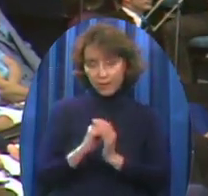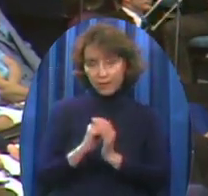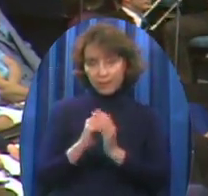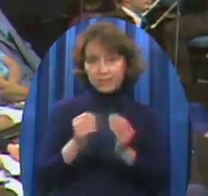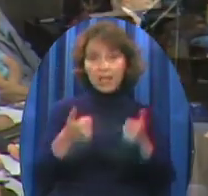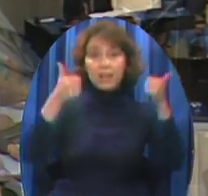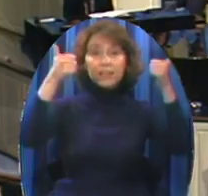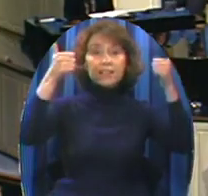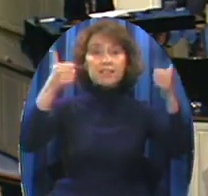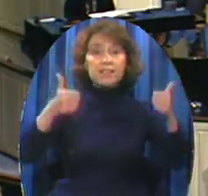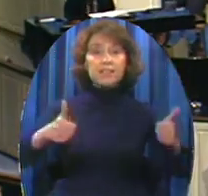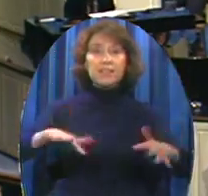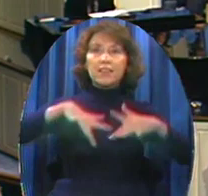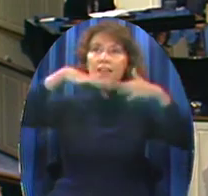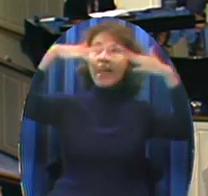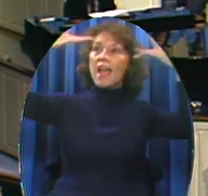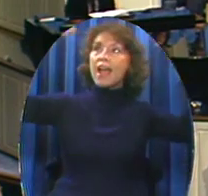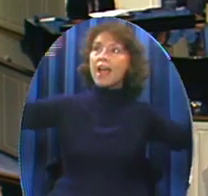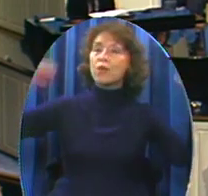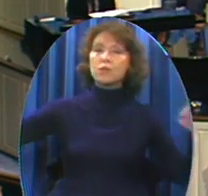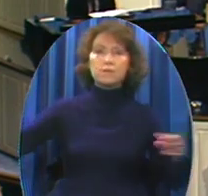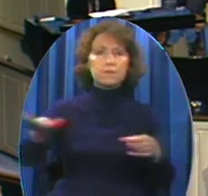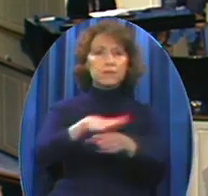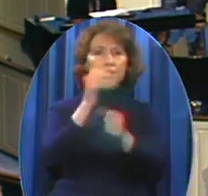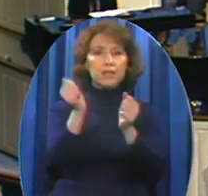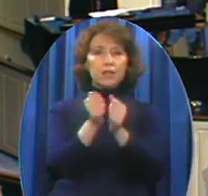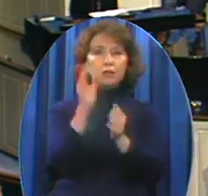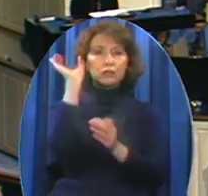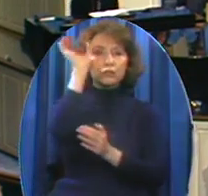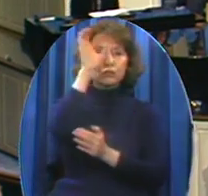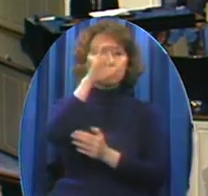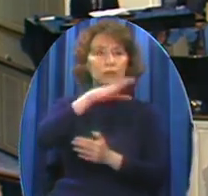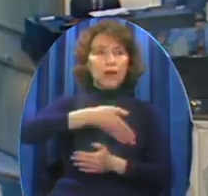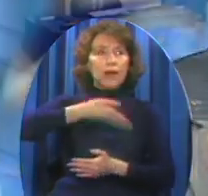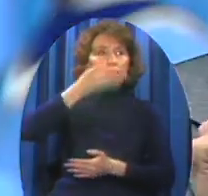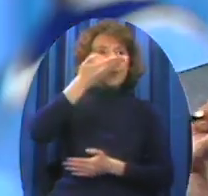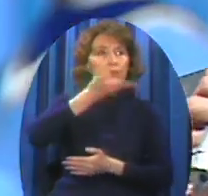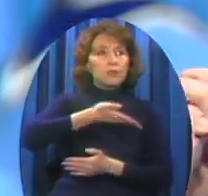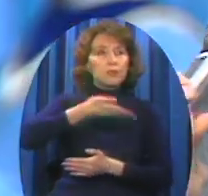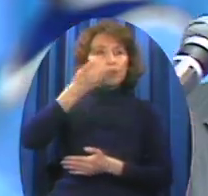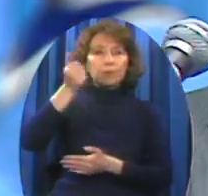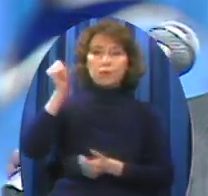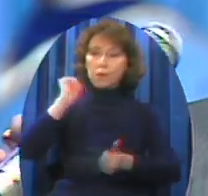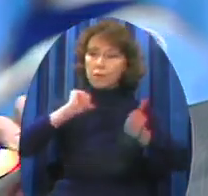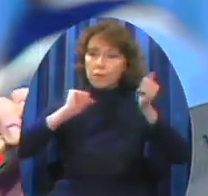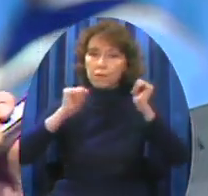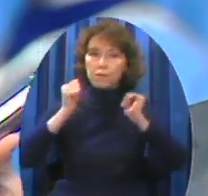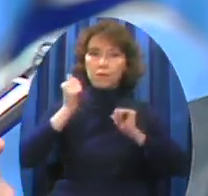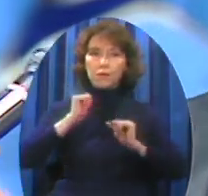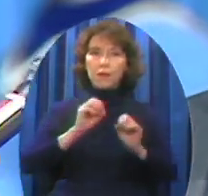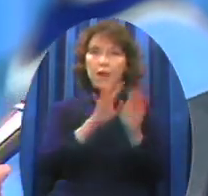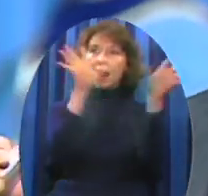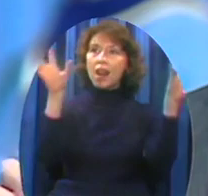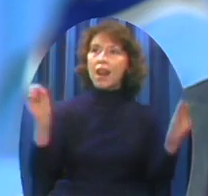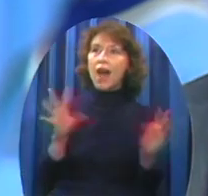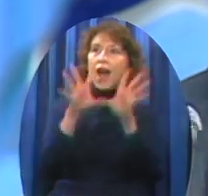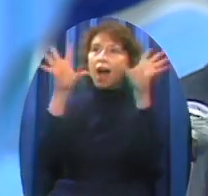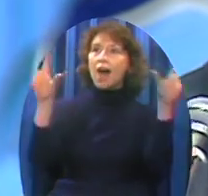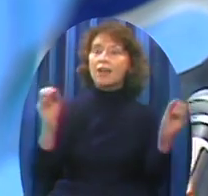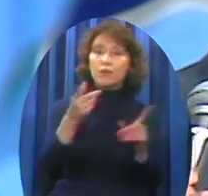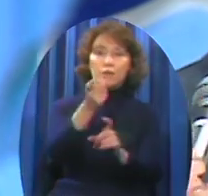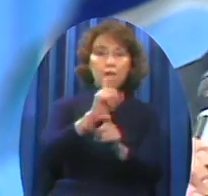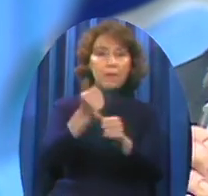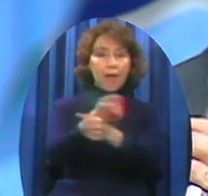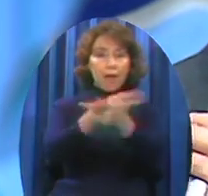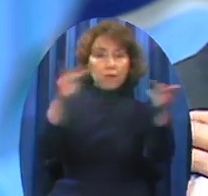Suddenly the air was filled with a strange and sweet perfume. Light came from everywhere, drove